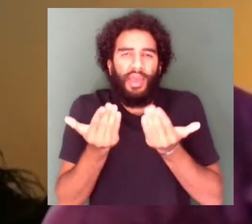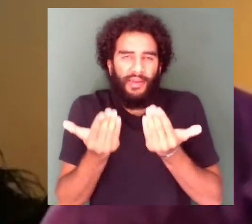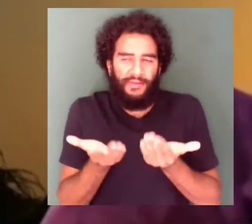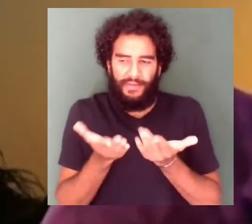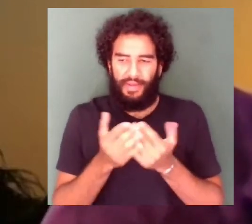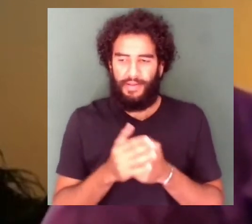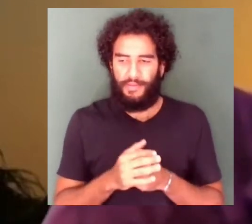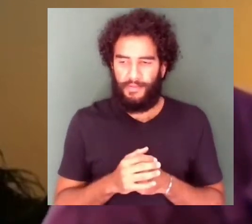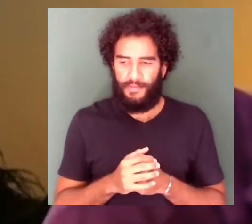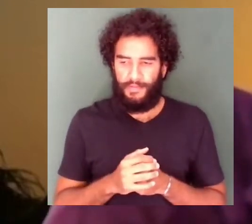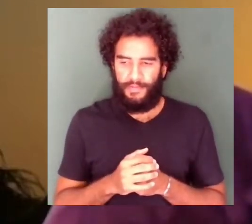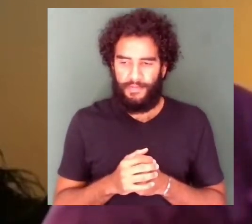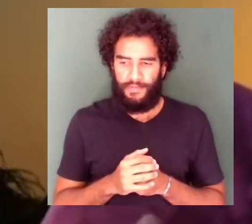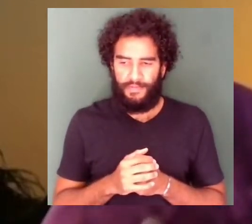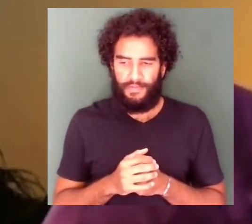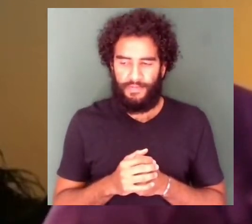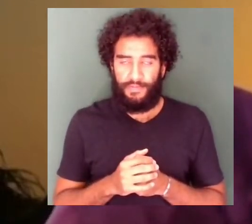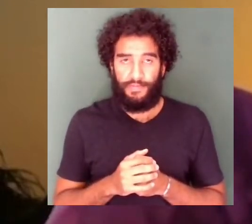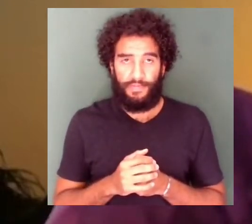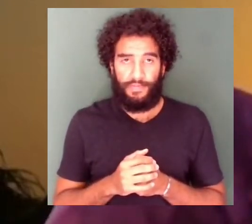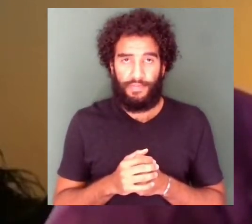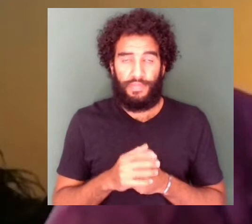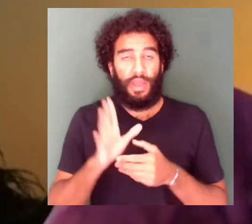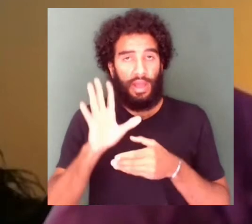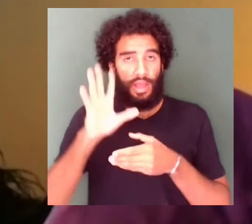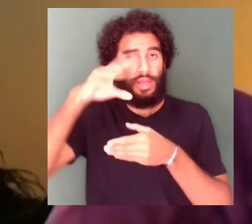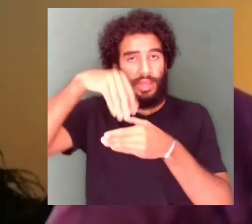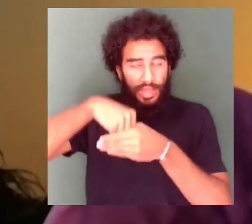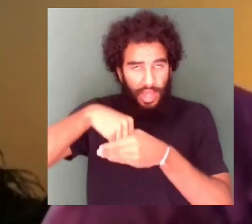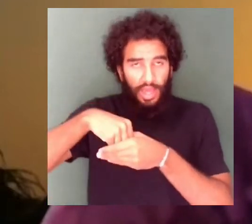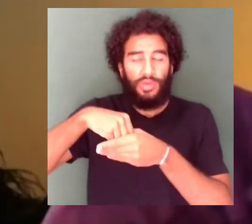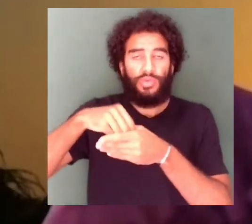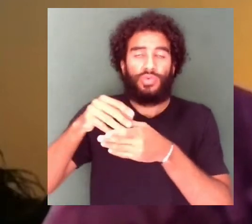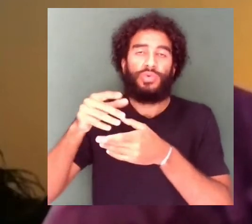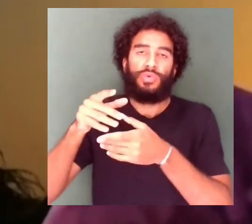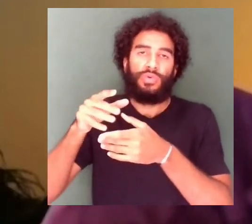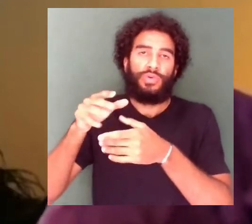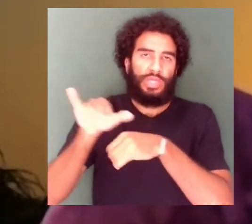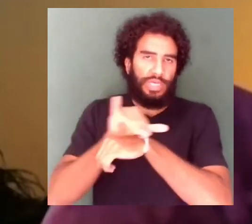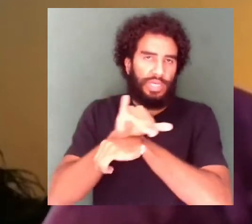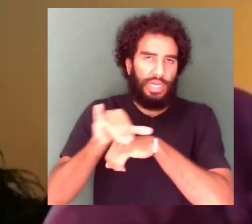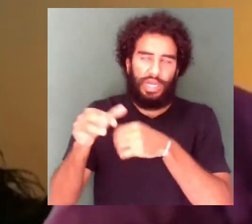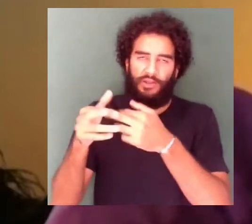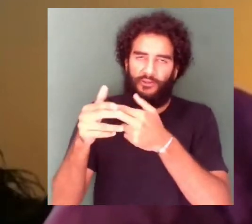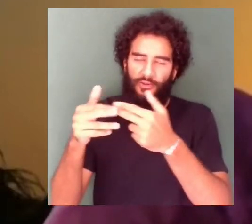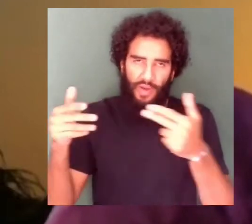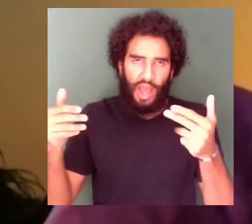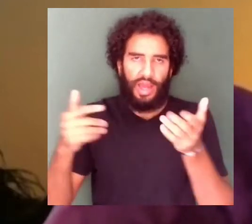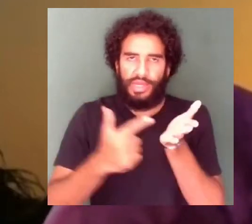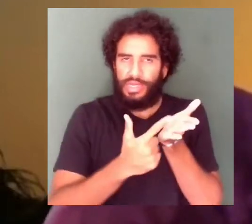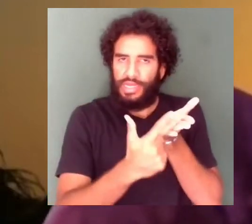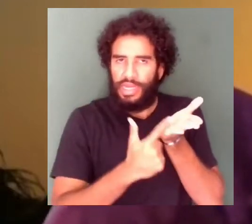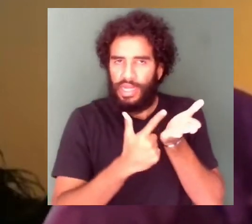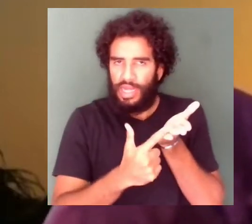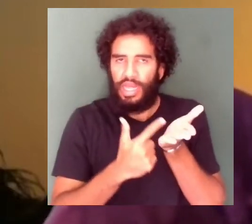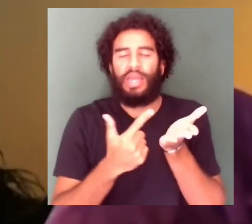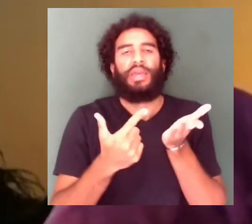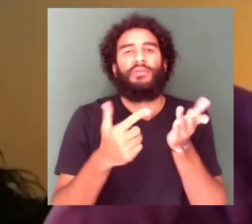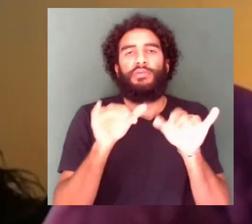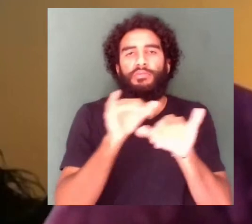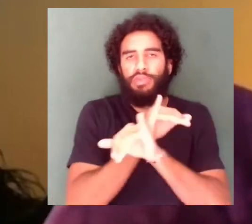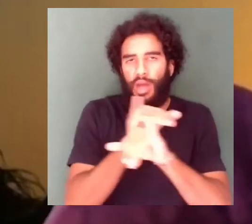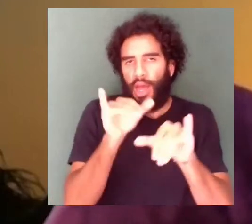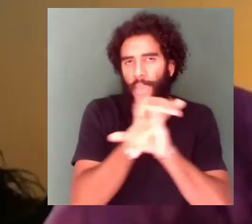very sensitive manner, and it will be available on our social networks, and we